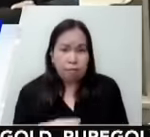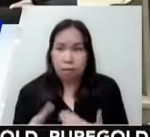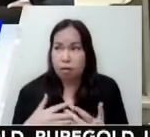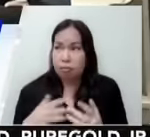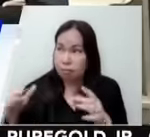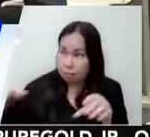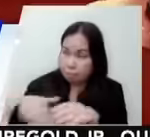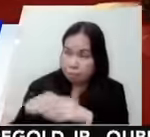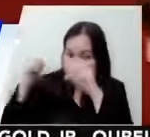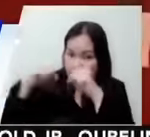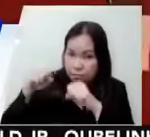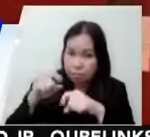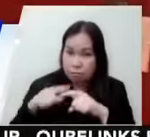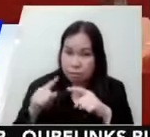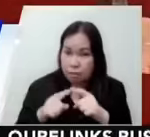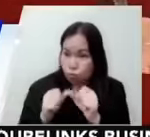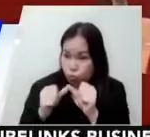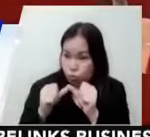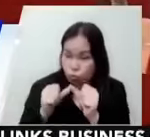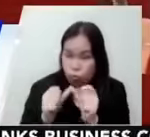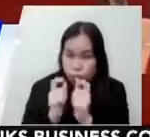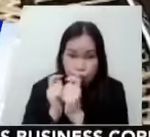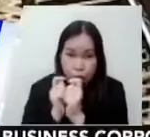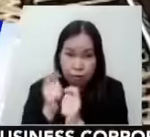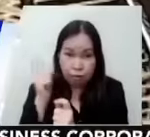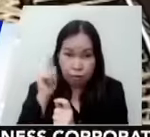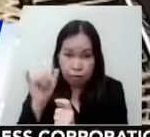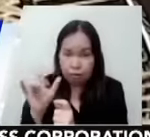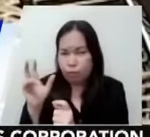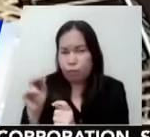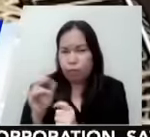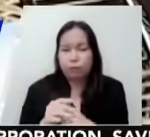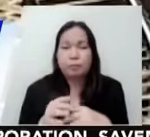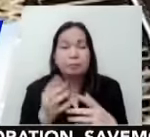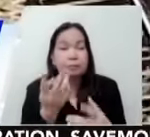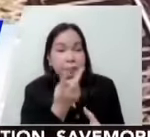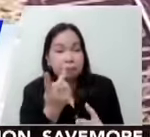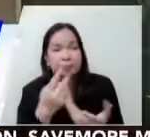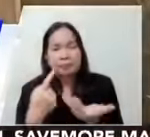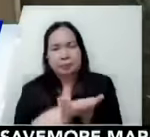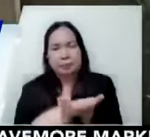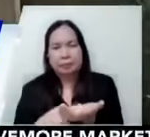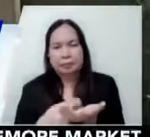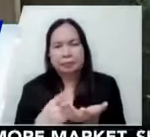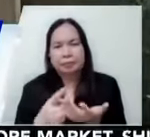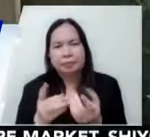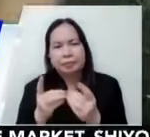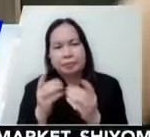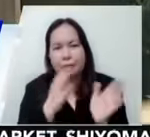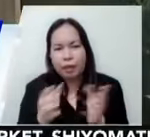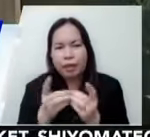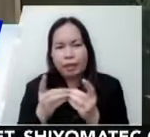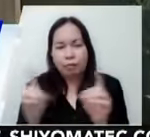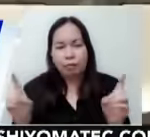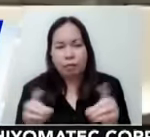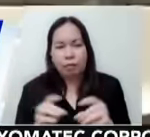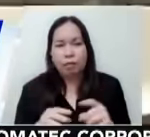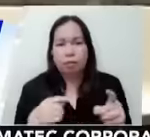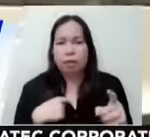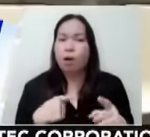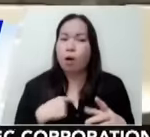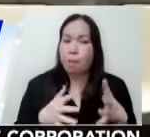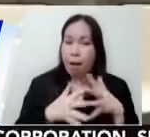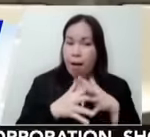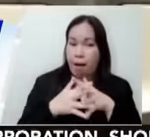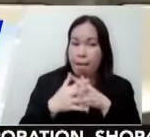you'll be together forever. Sa ngayon, pinag-uusapan na raw nila ni Pancho ang kanilang divorce. Because I'm an American citizen, I'll divorce. Is it in